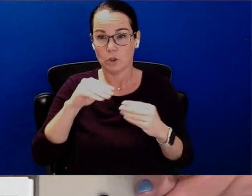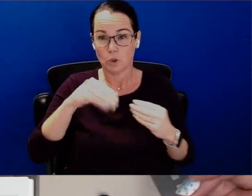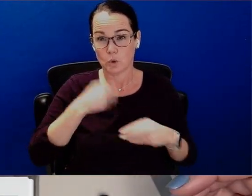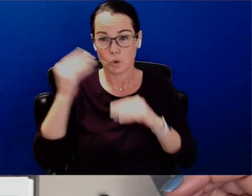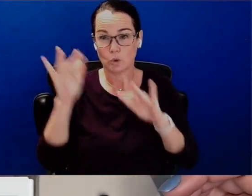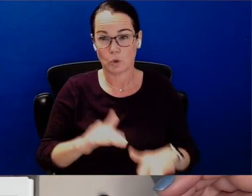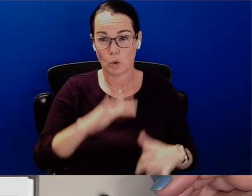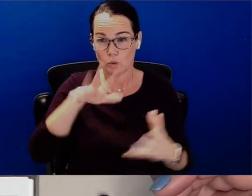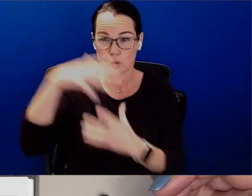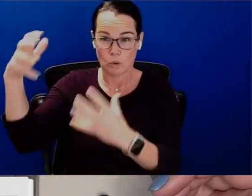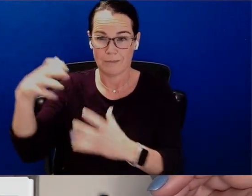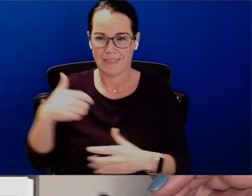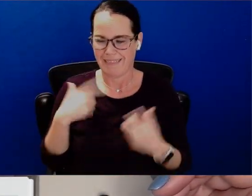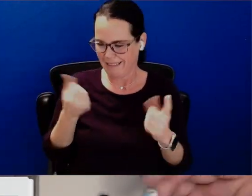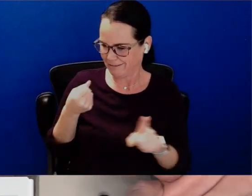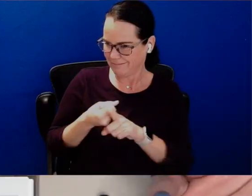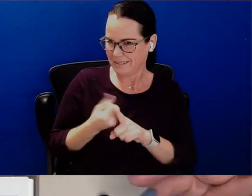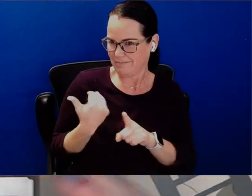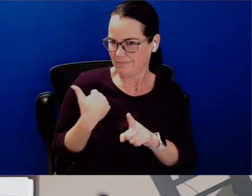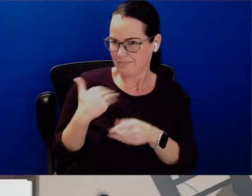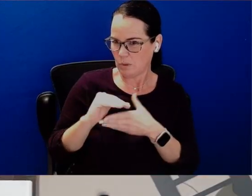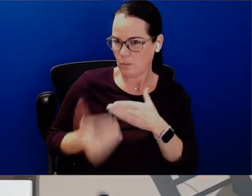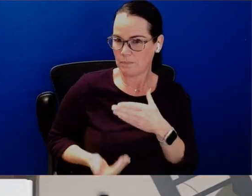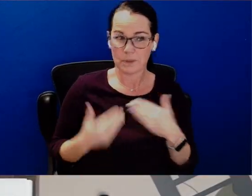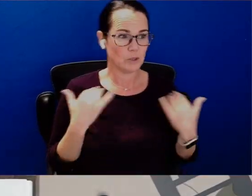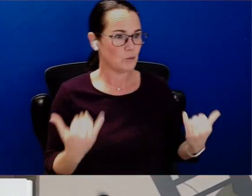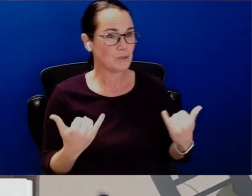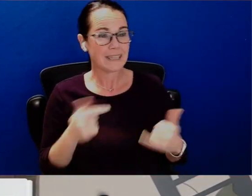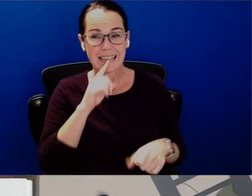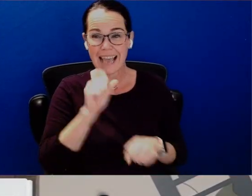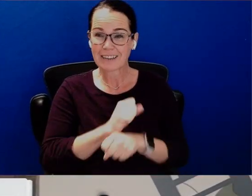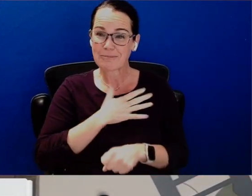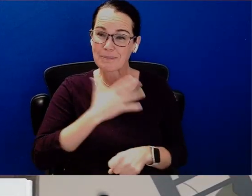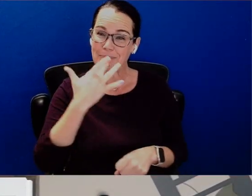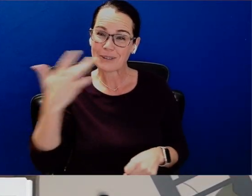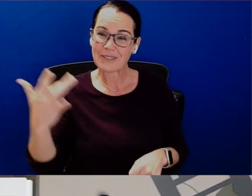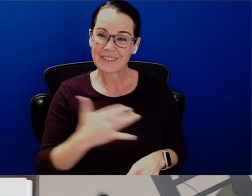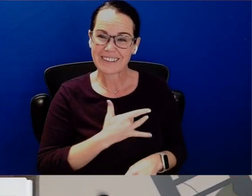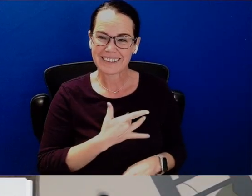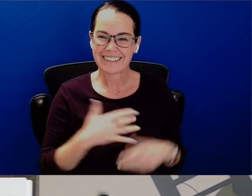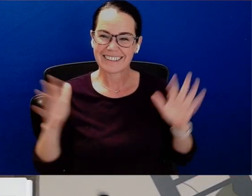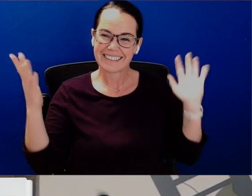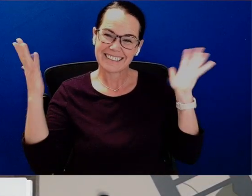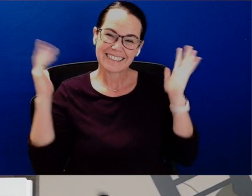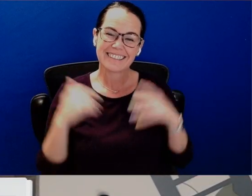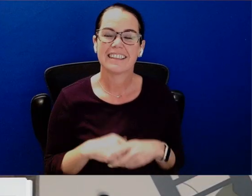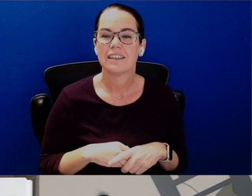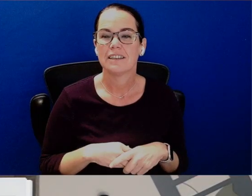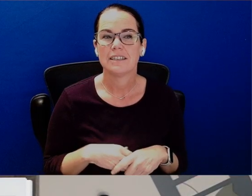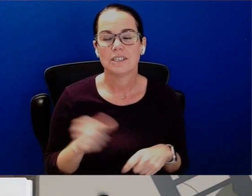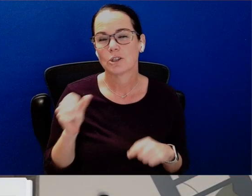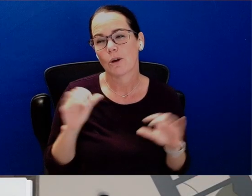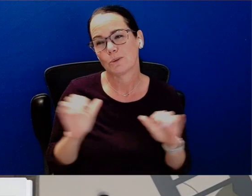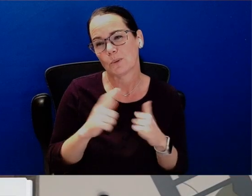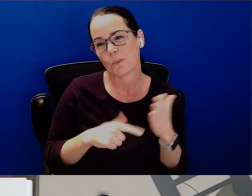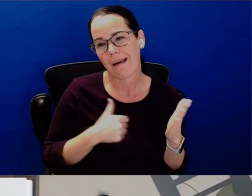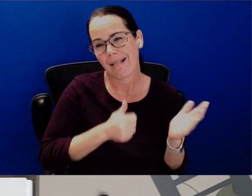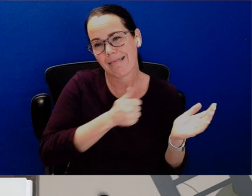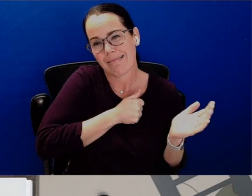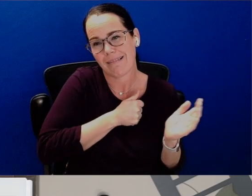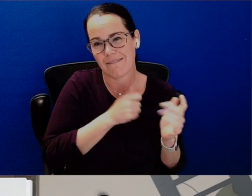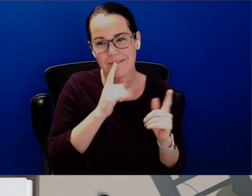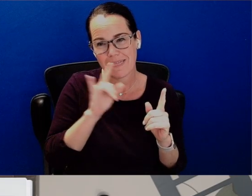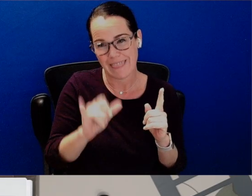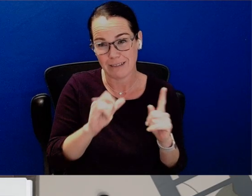Midwest this weekend. And today's actually my birthday. So I'm doing what I love to do, which is